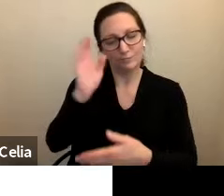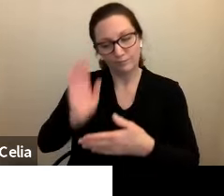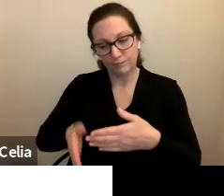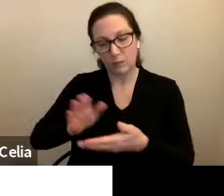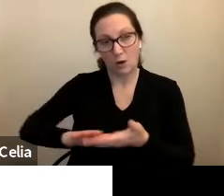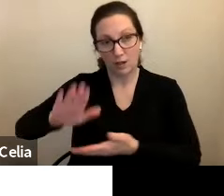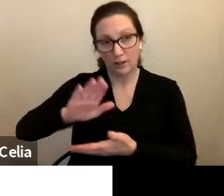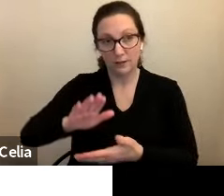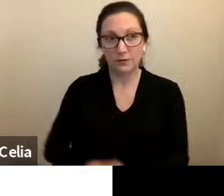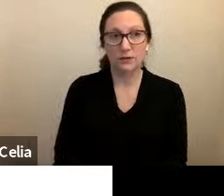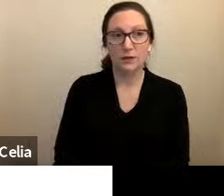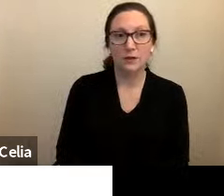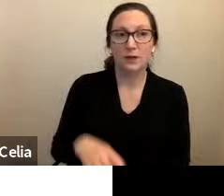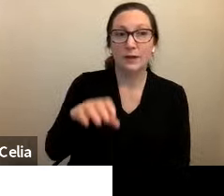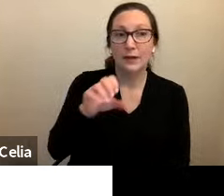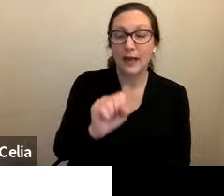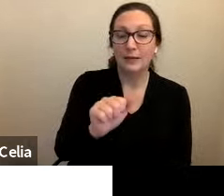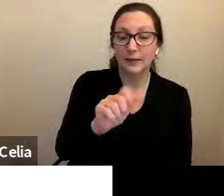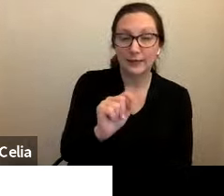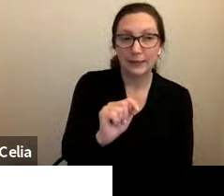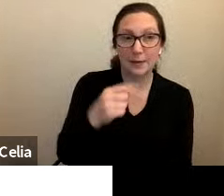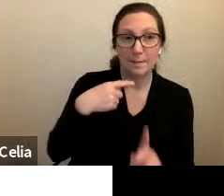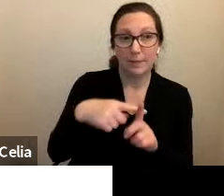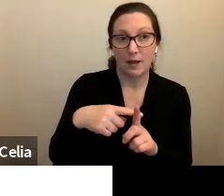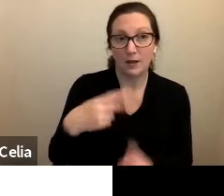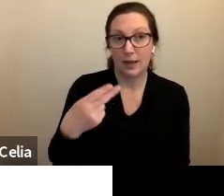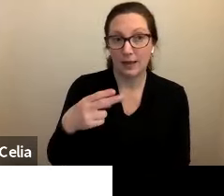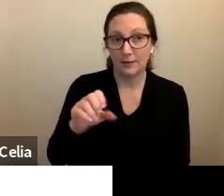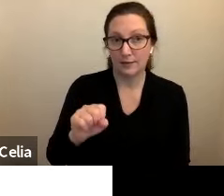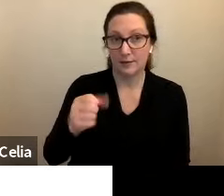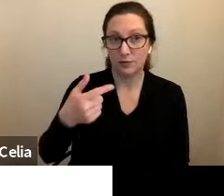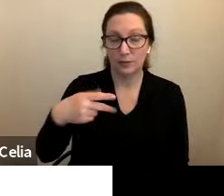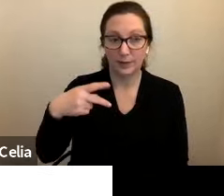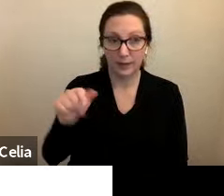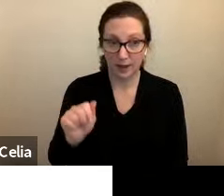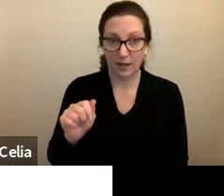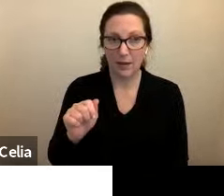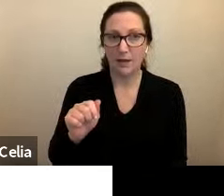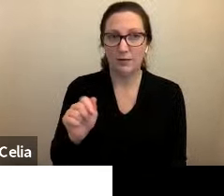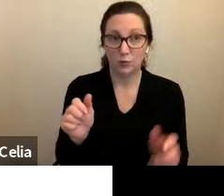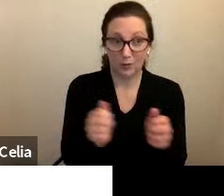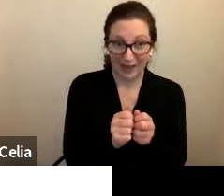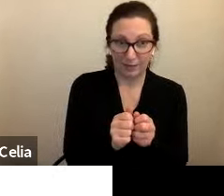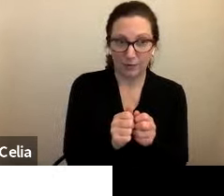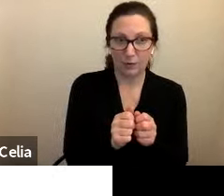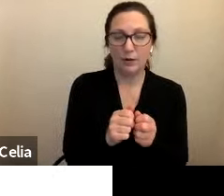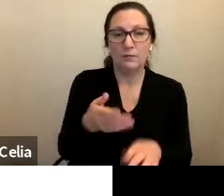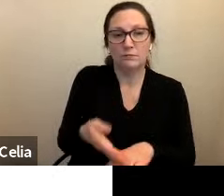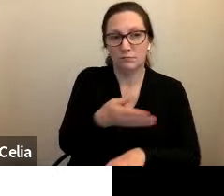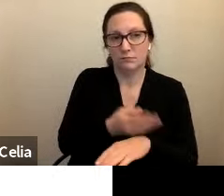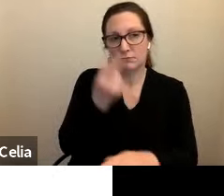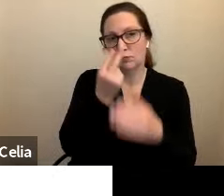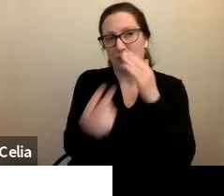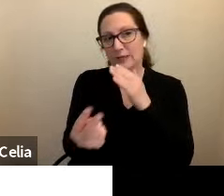The SAT combined with high school GPA improves prediction of college GPA